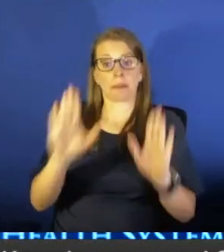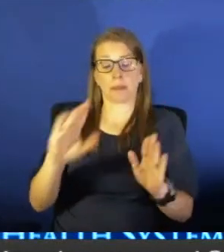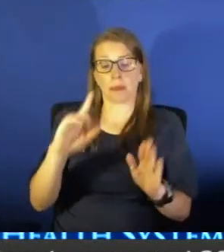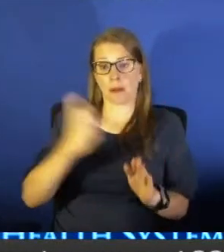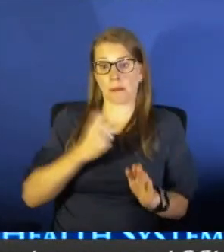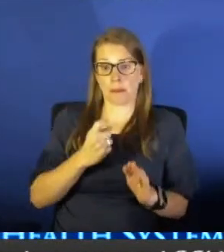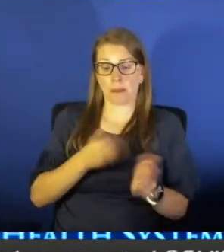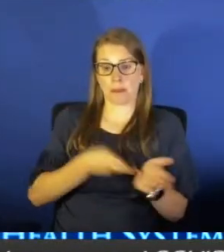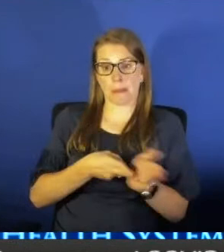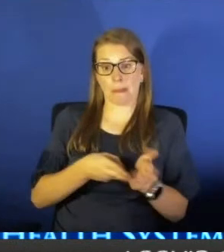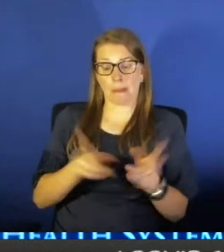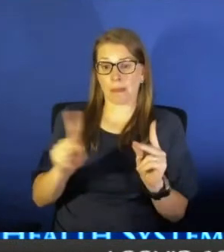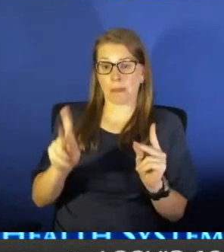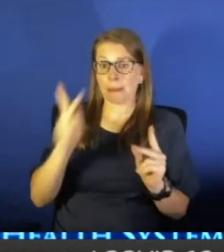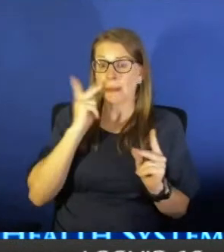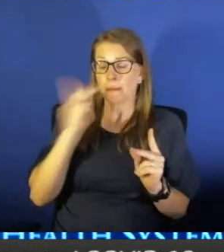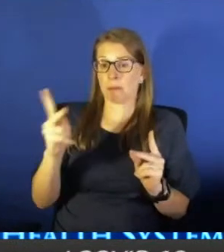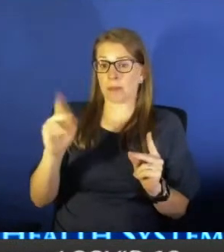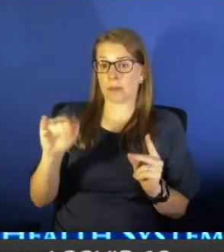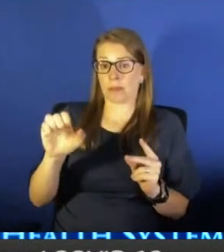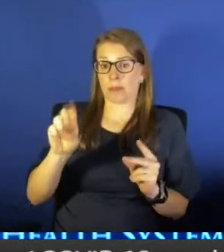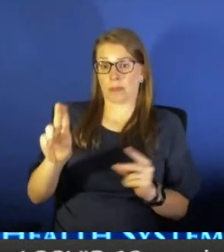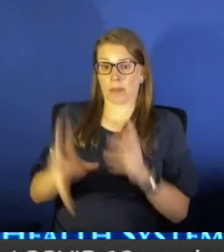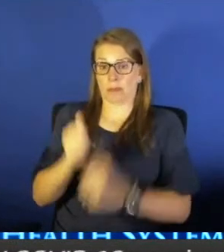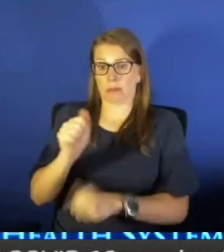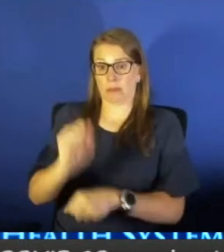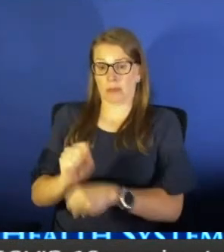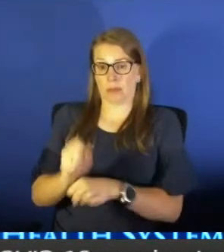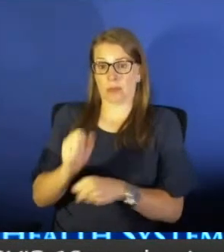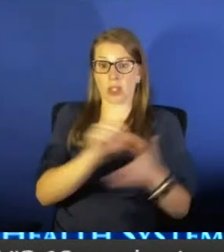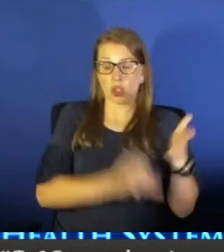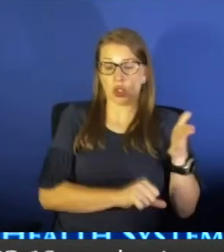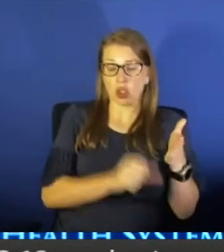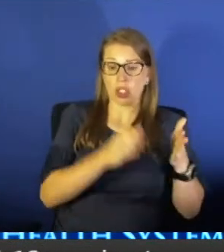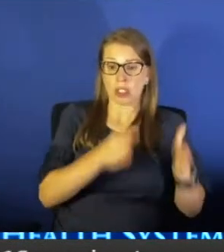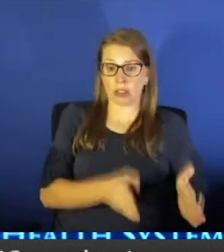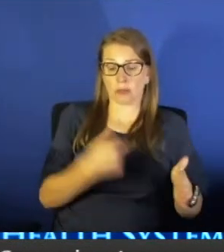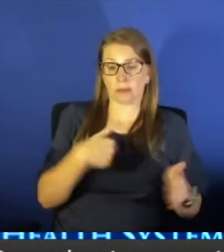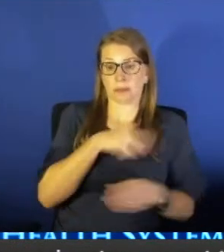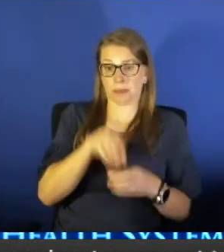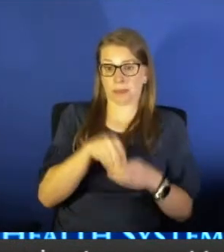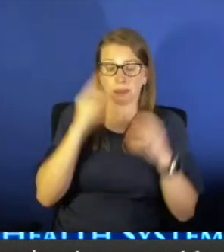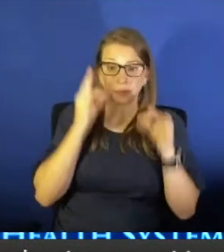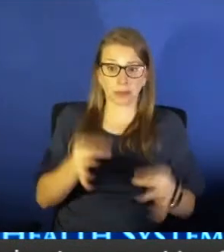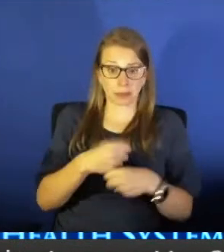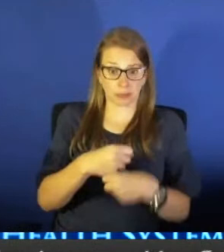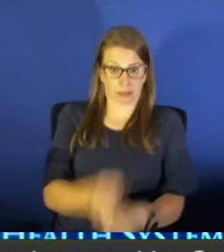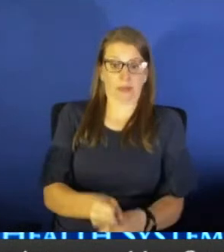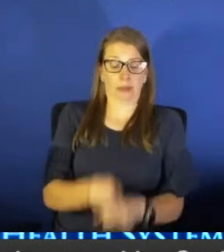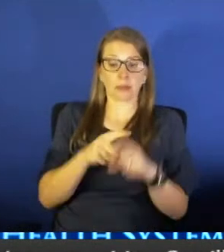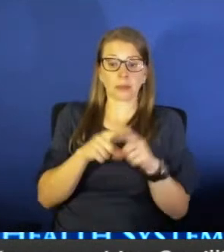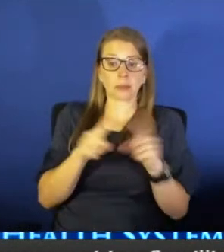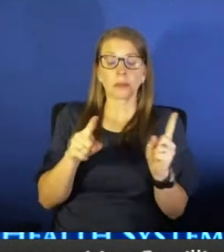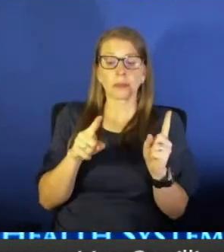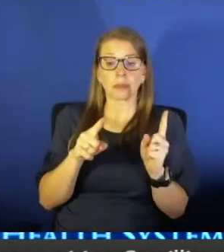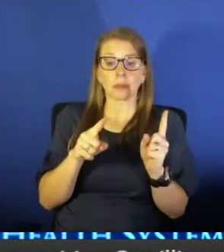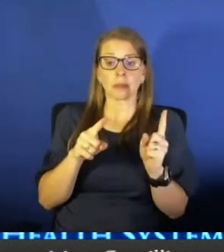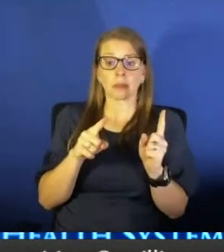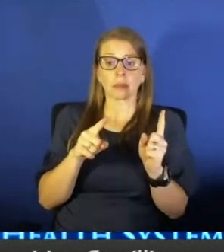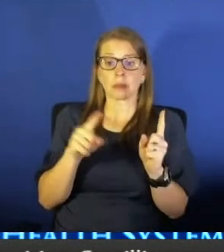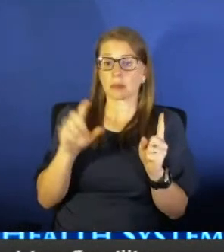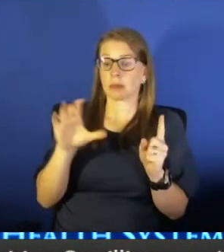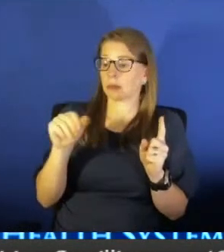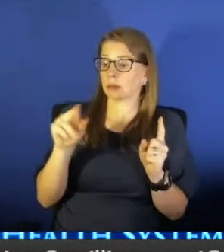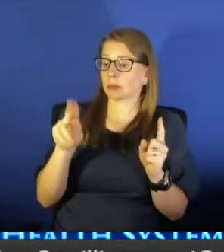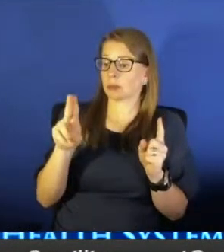the people that you saw in the ICU were the ones that do most of the work. The surgeons were involved in the decision making, and we put the cannulas, which are basically